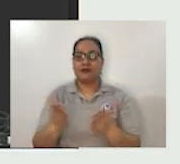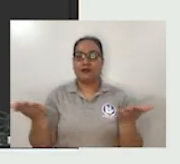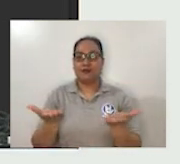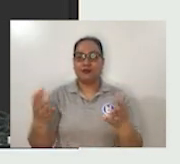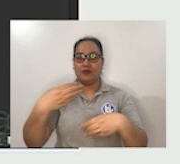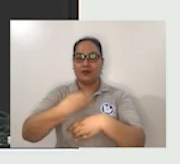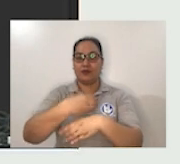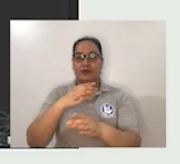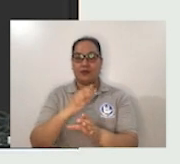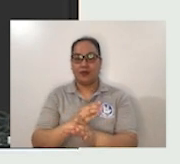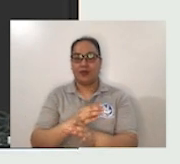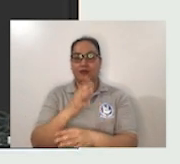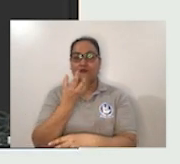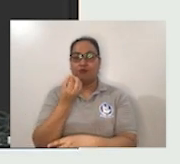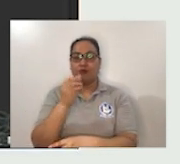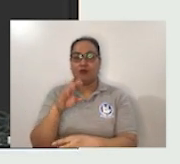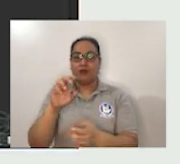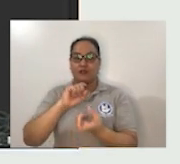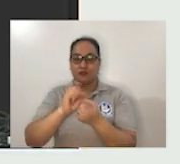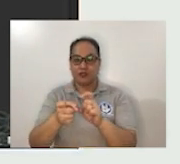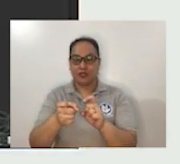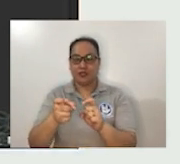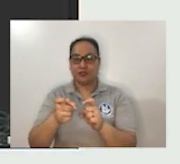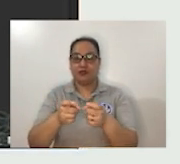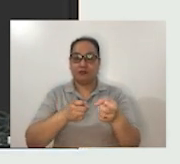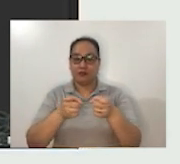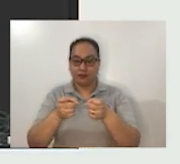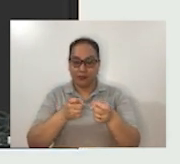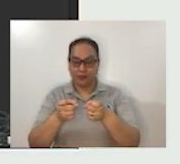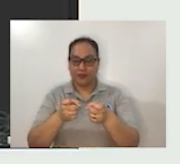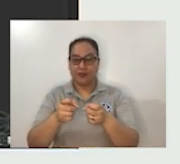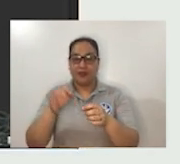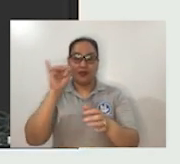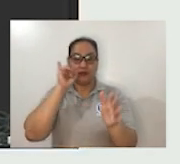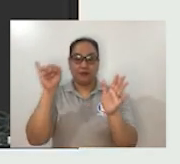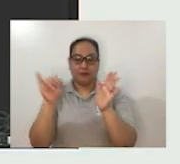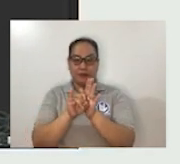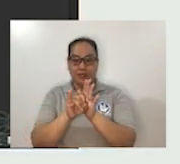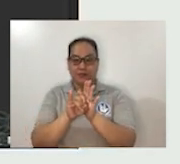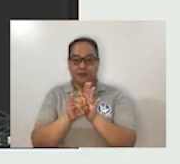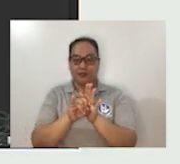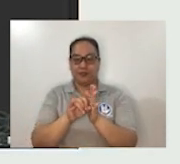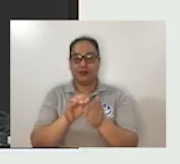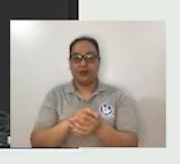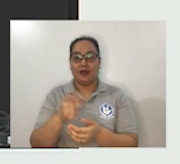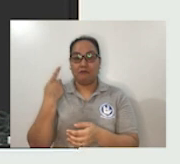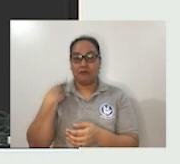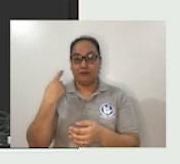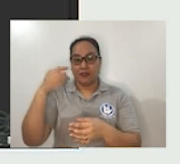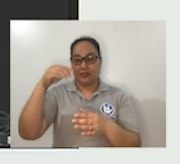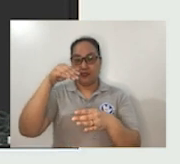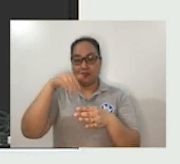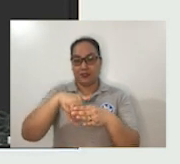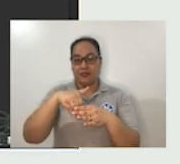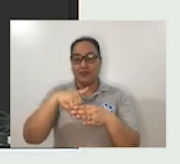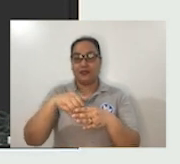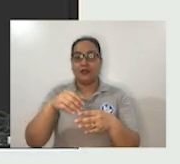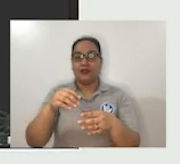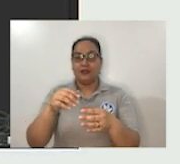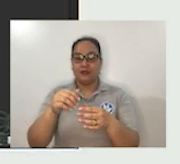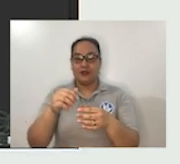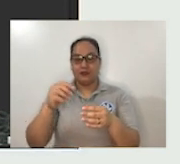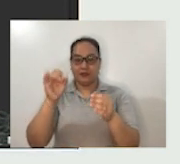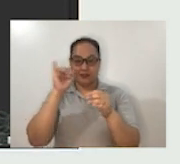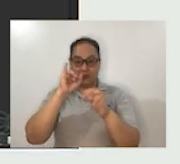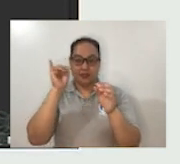modify image. It is the workspace around an existing image within the image window. Ang canvas